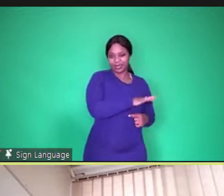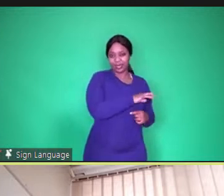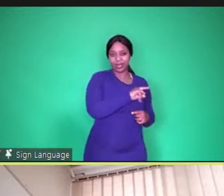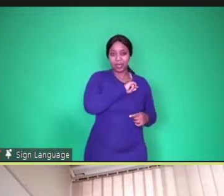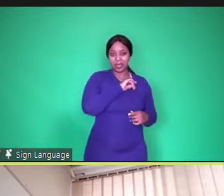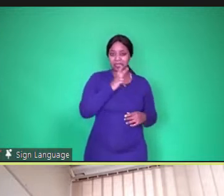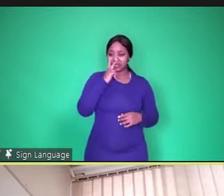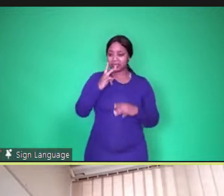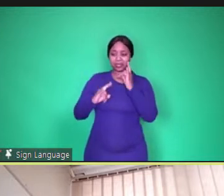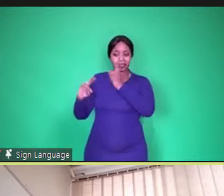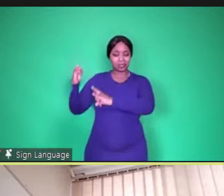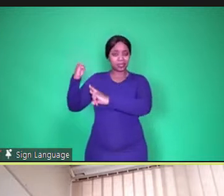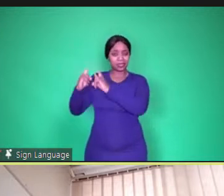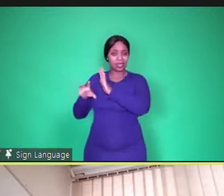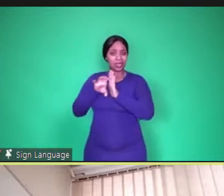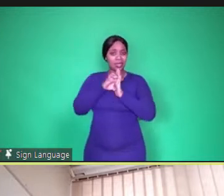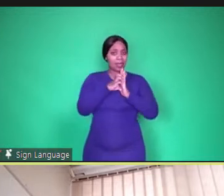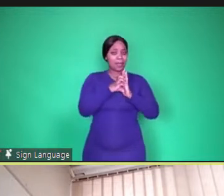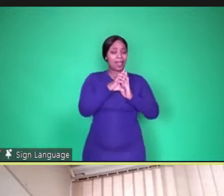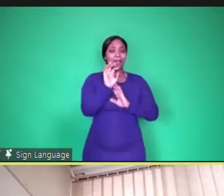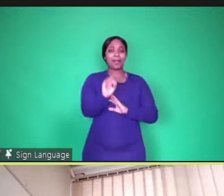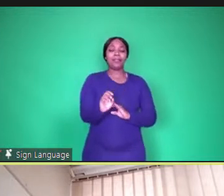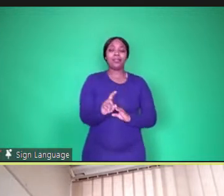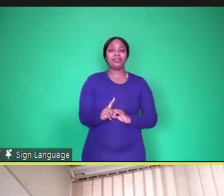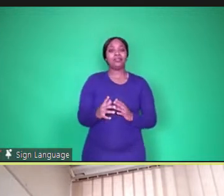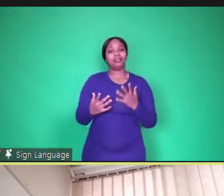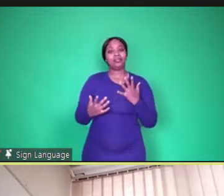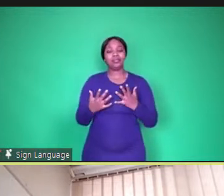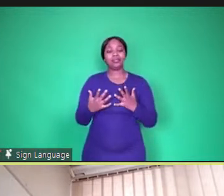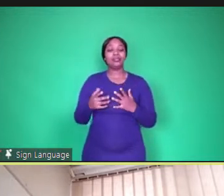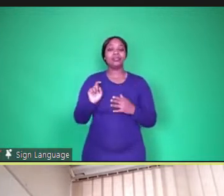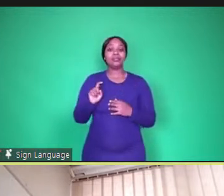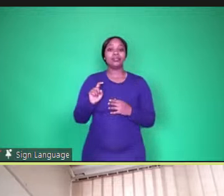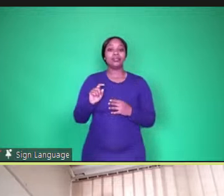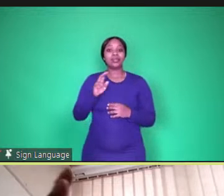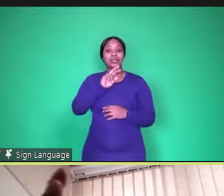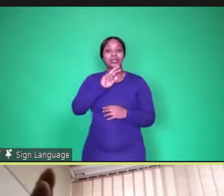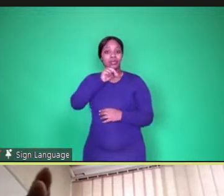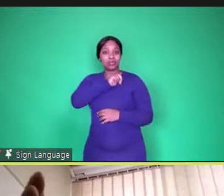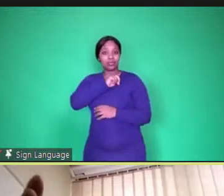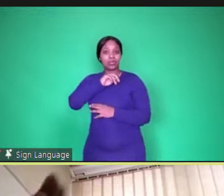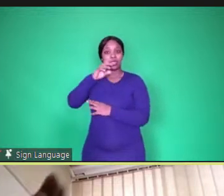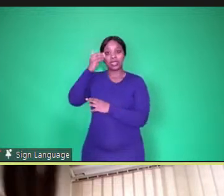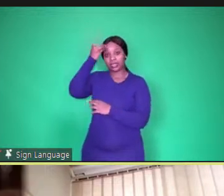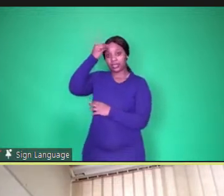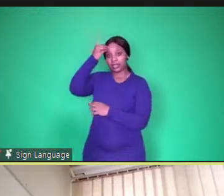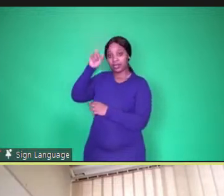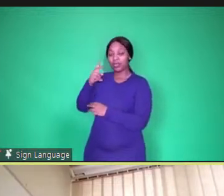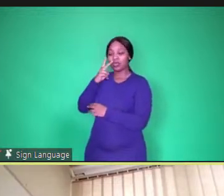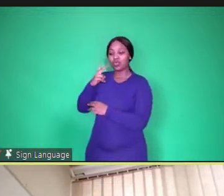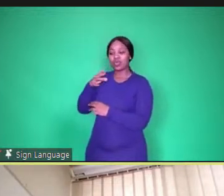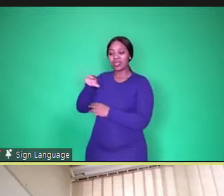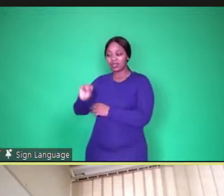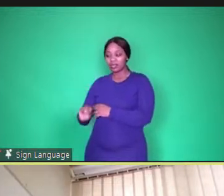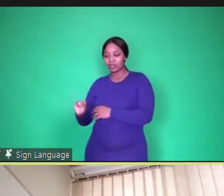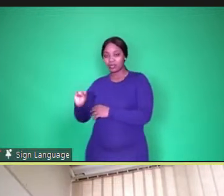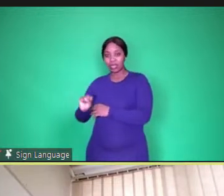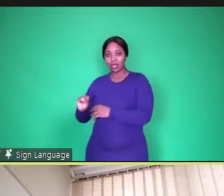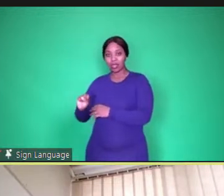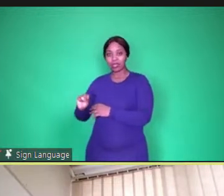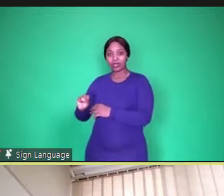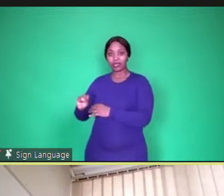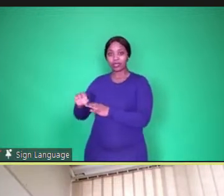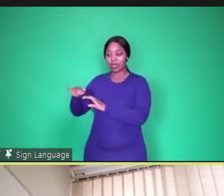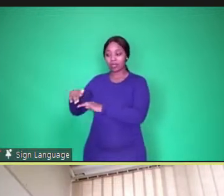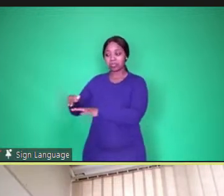example, the city of eThekwini, we look at the south coast, the Adams, for those who